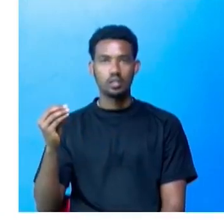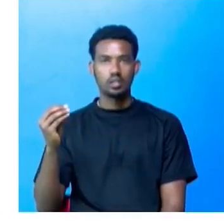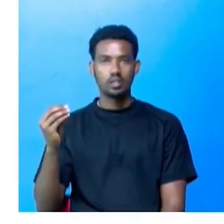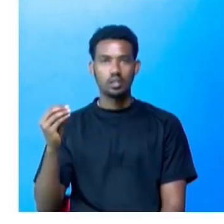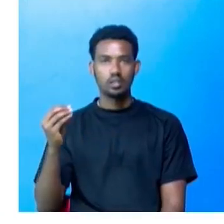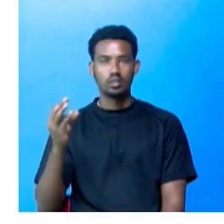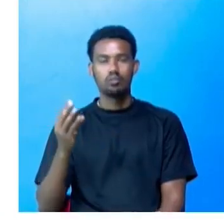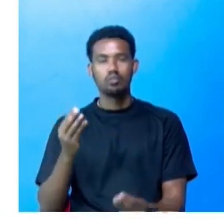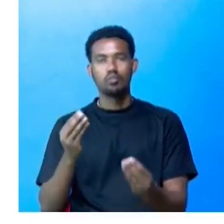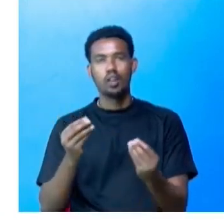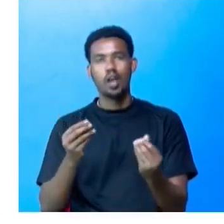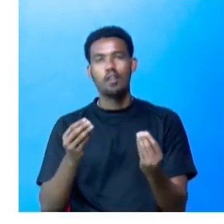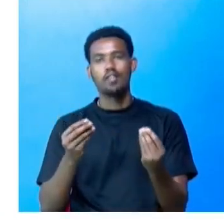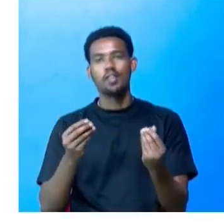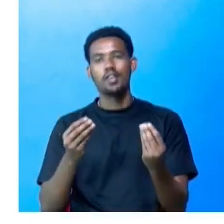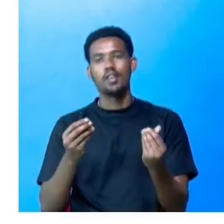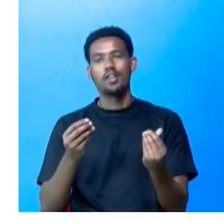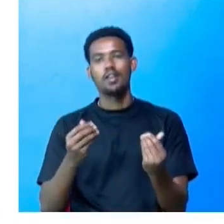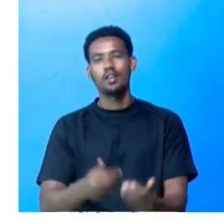fluffy.